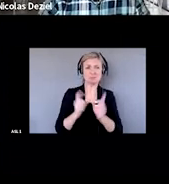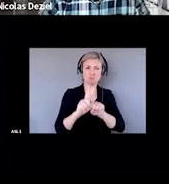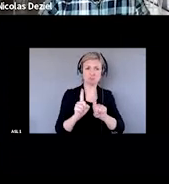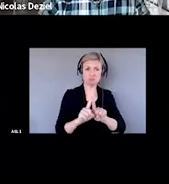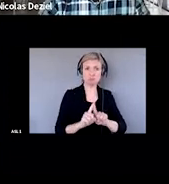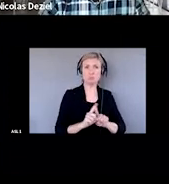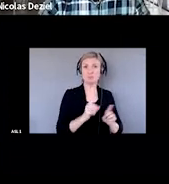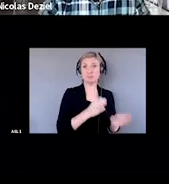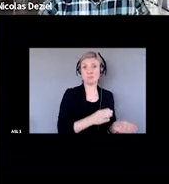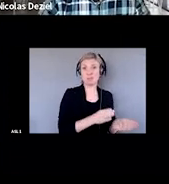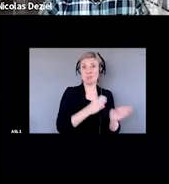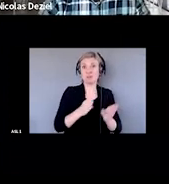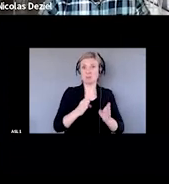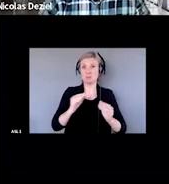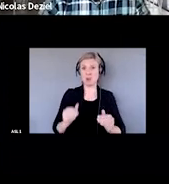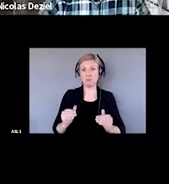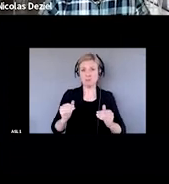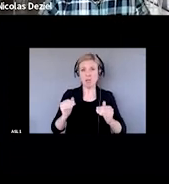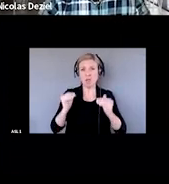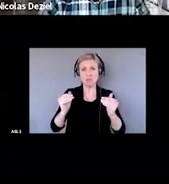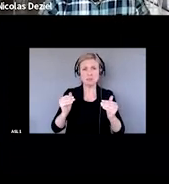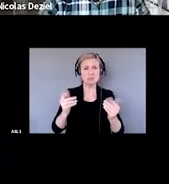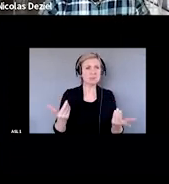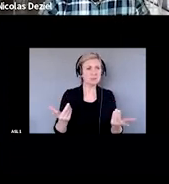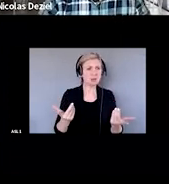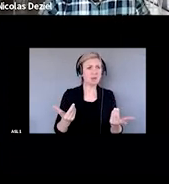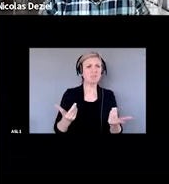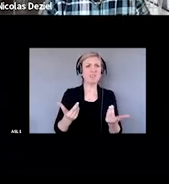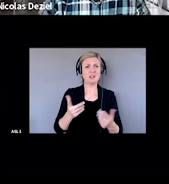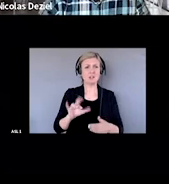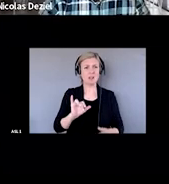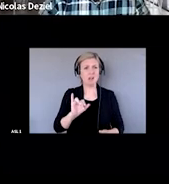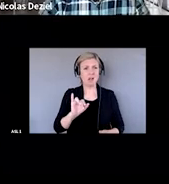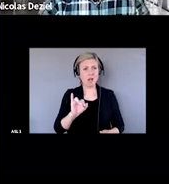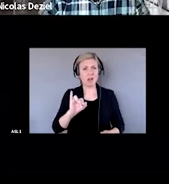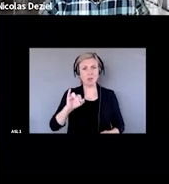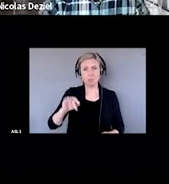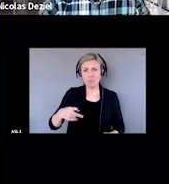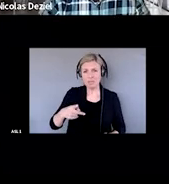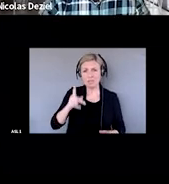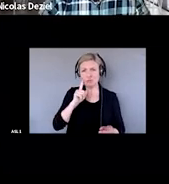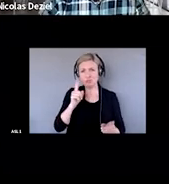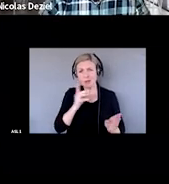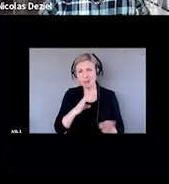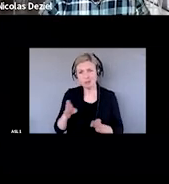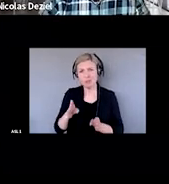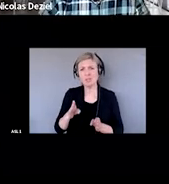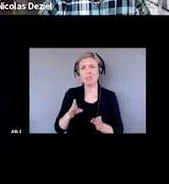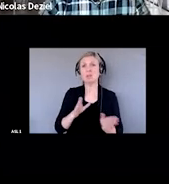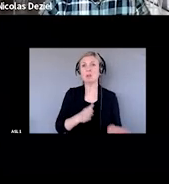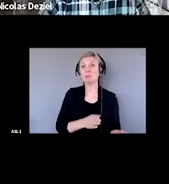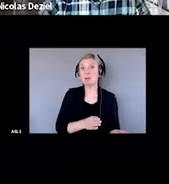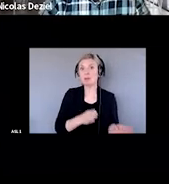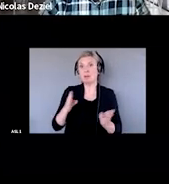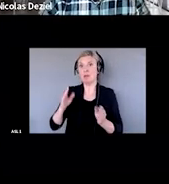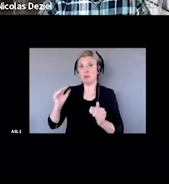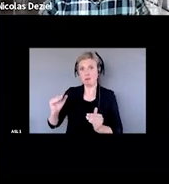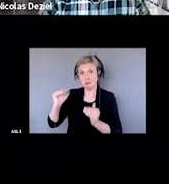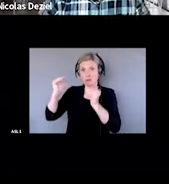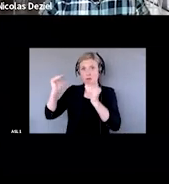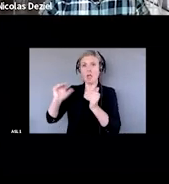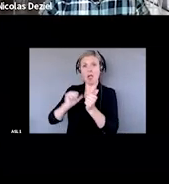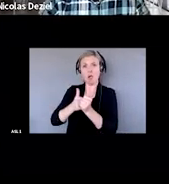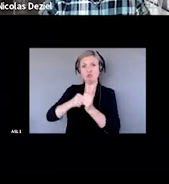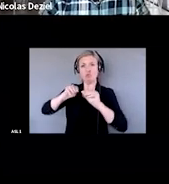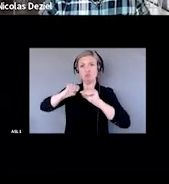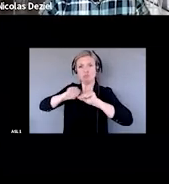IP strategy and commercializing your IP. So again, you can find those on our website. Another resource that's